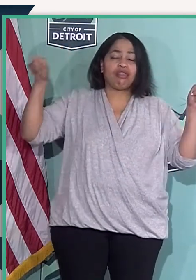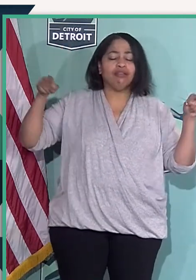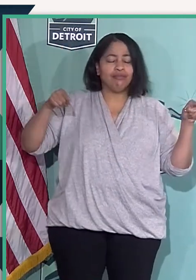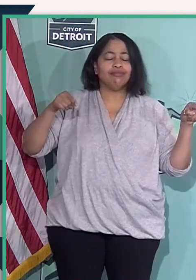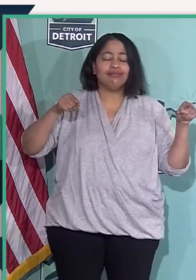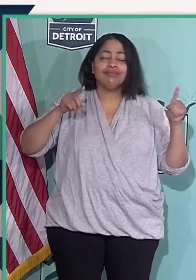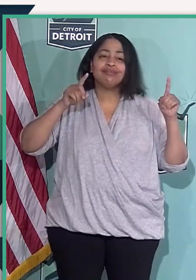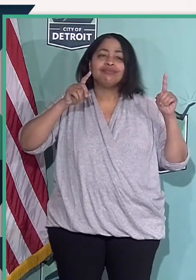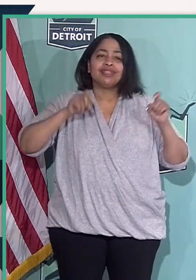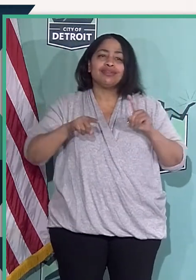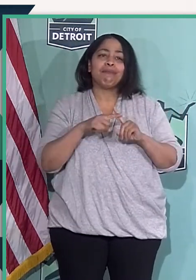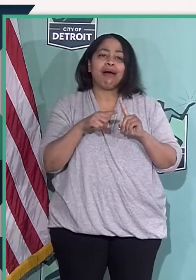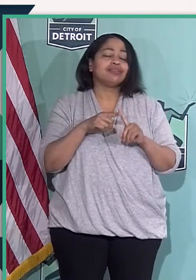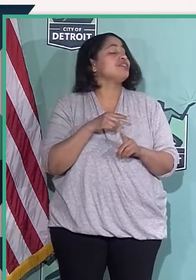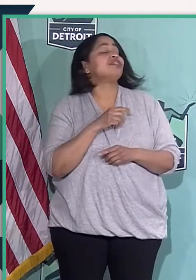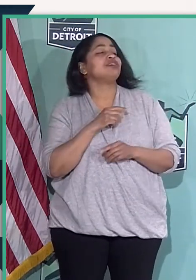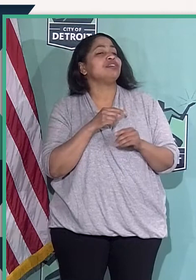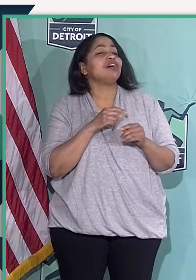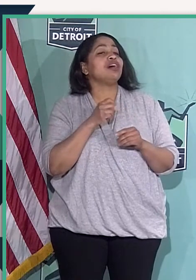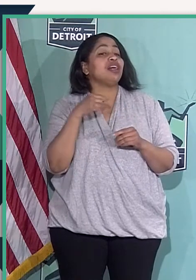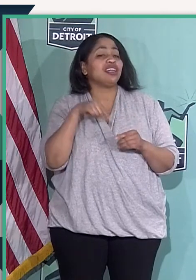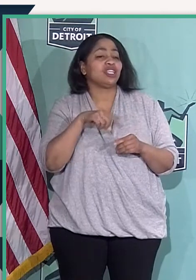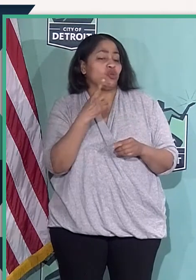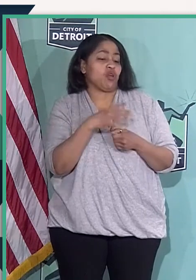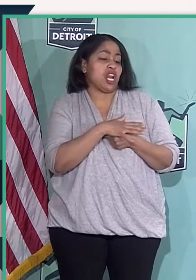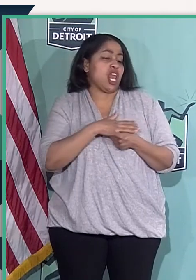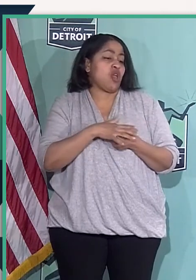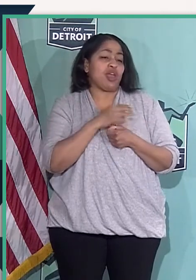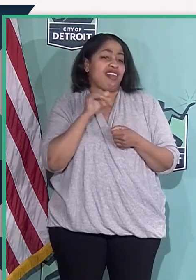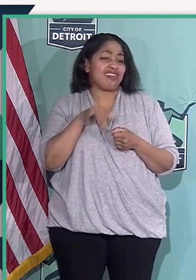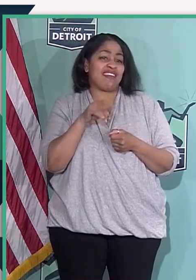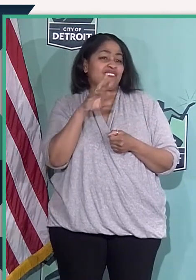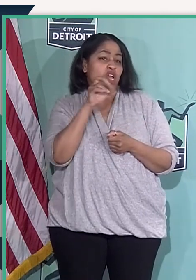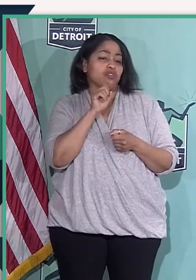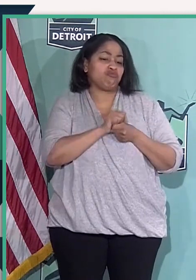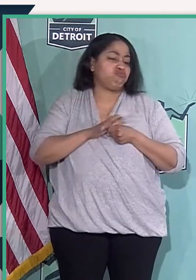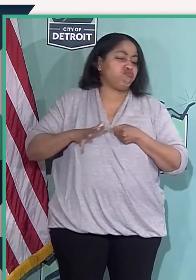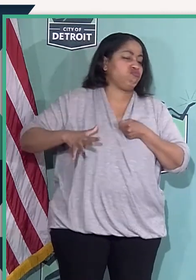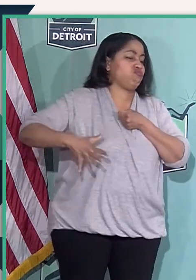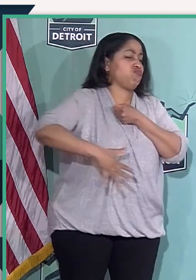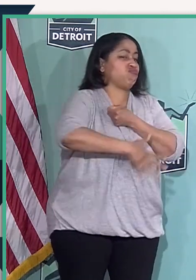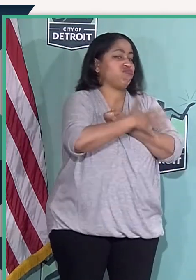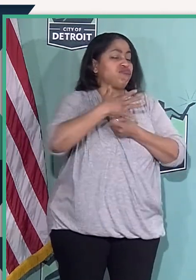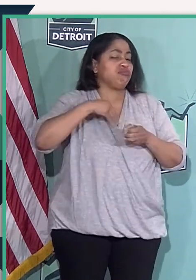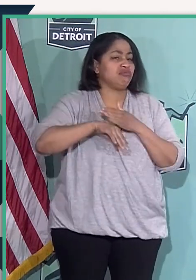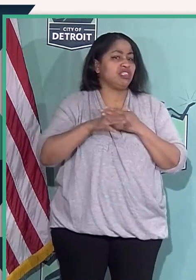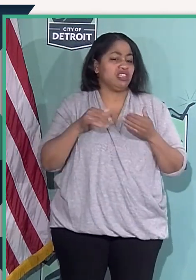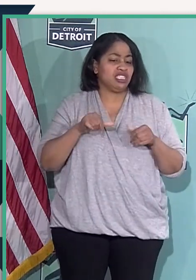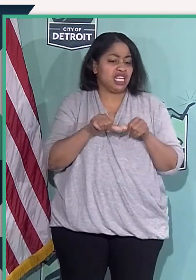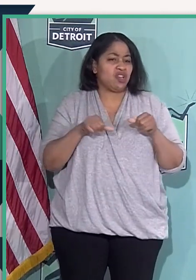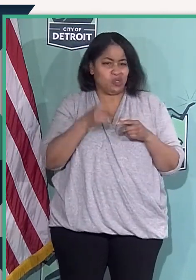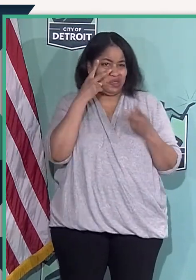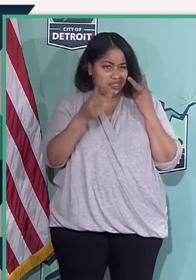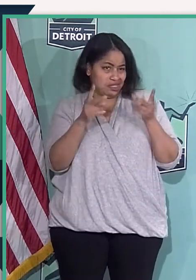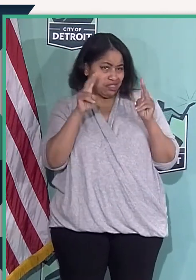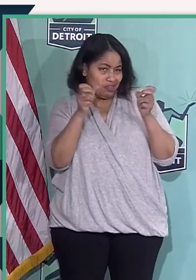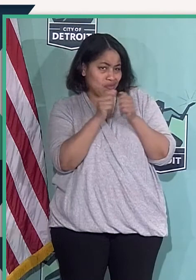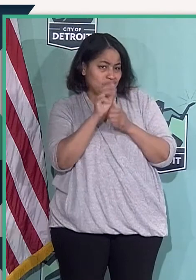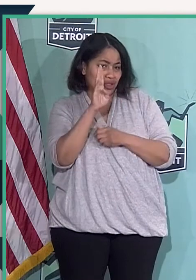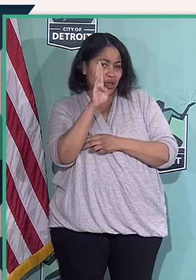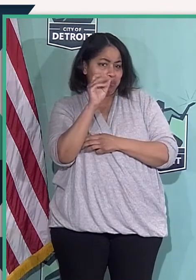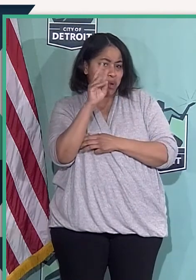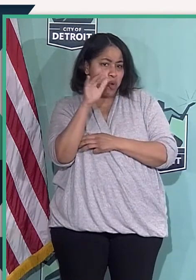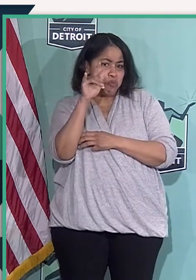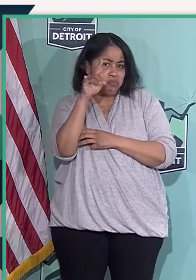and this virus is all through the region. And you know, you've seen the issues coming out of Beaumont with the